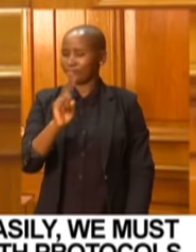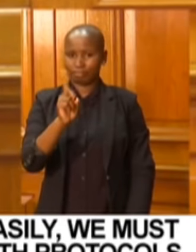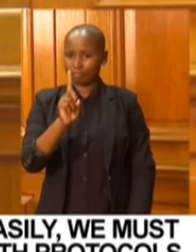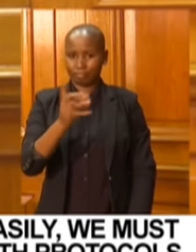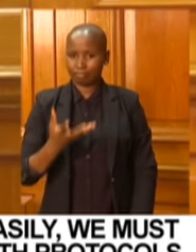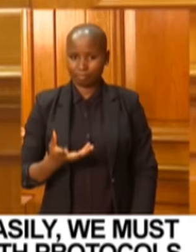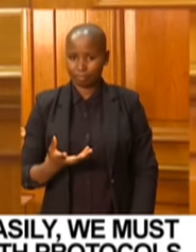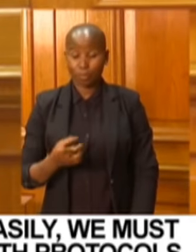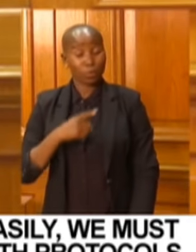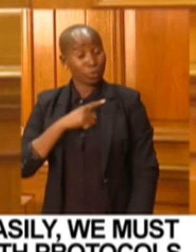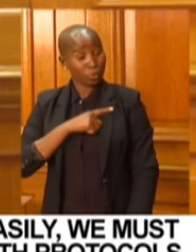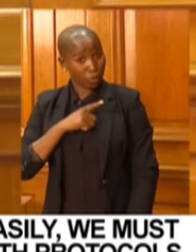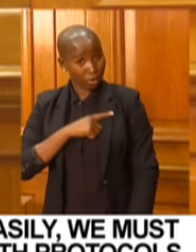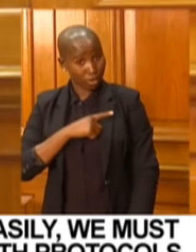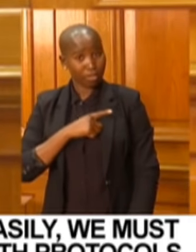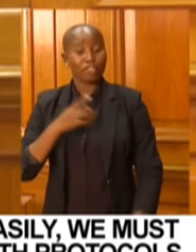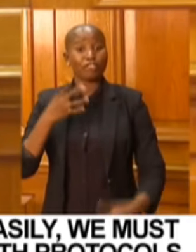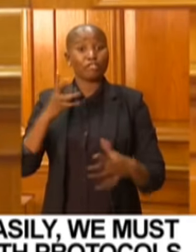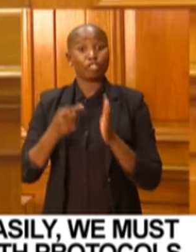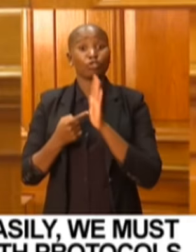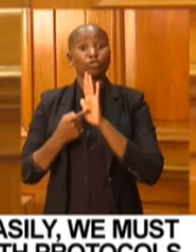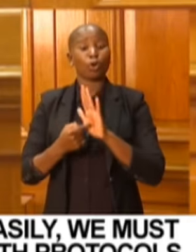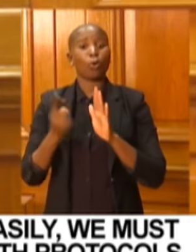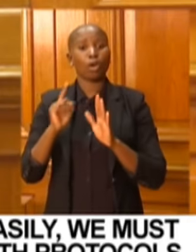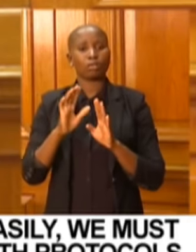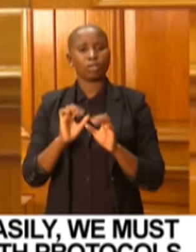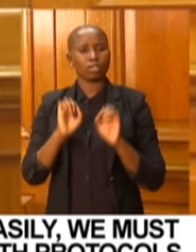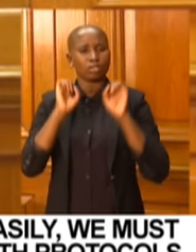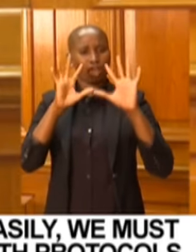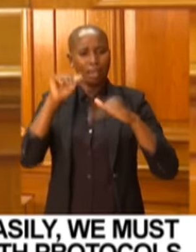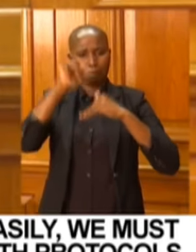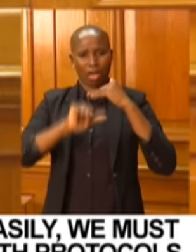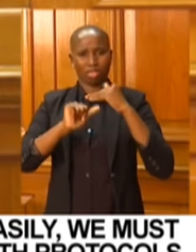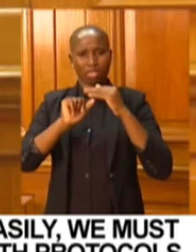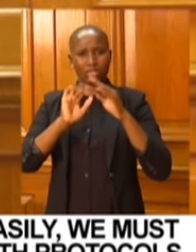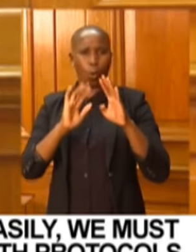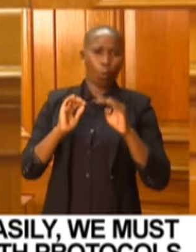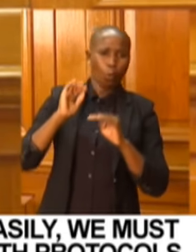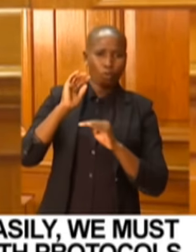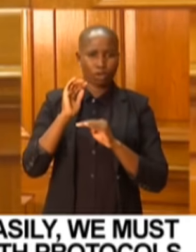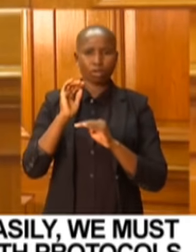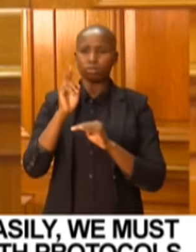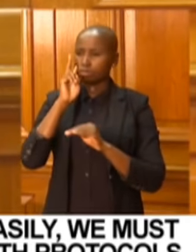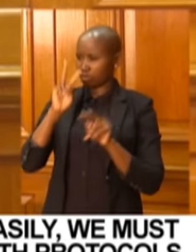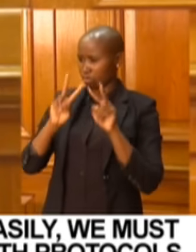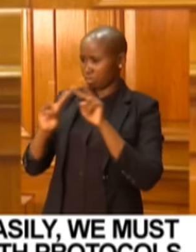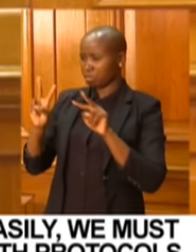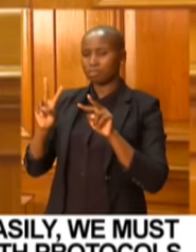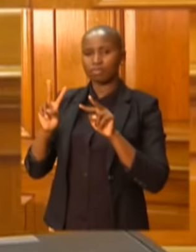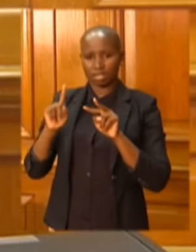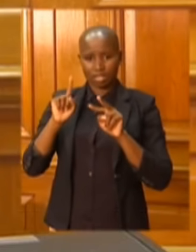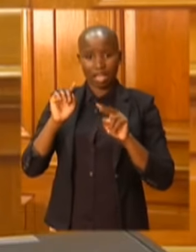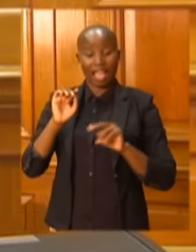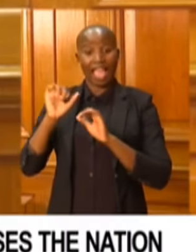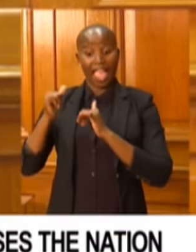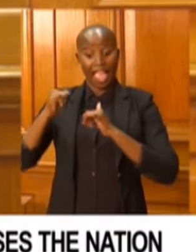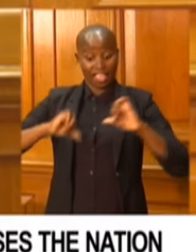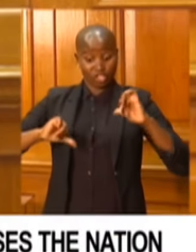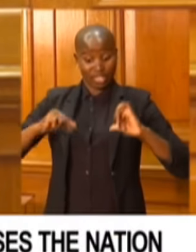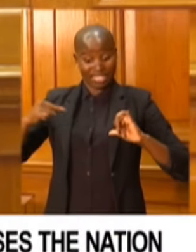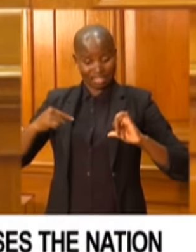As we have shown over the last 10 months, our actions do have an impact on the